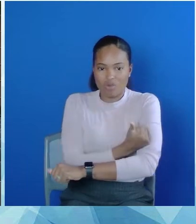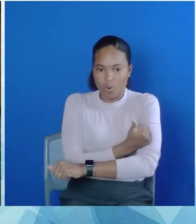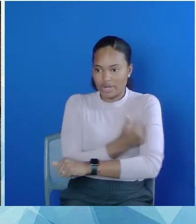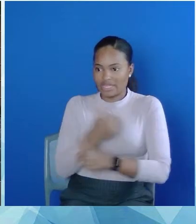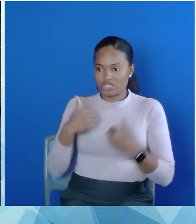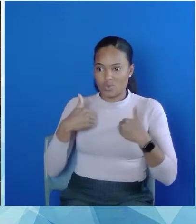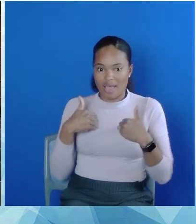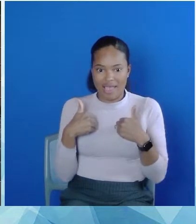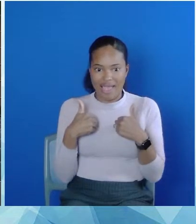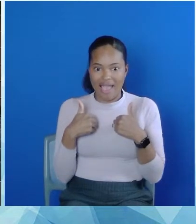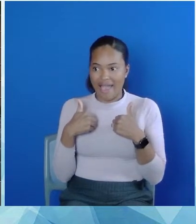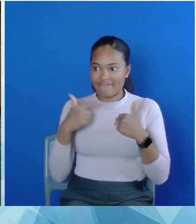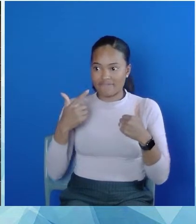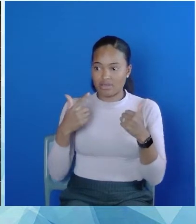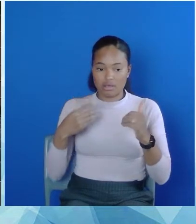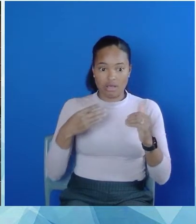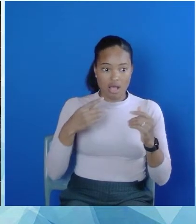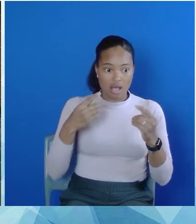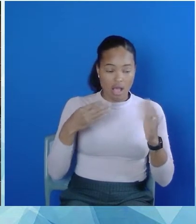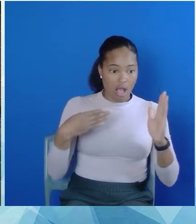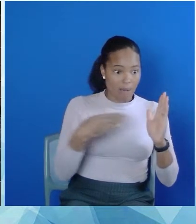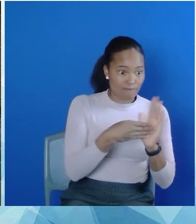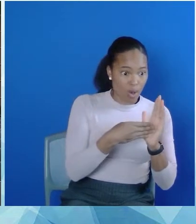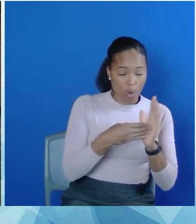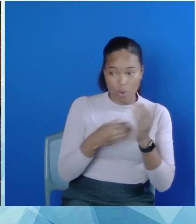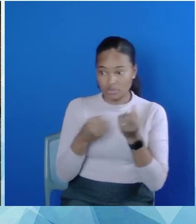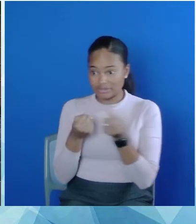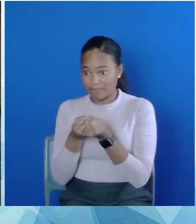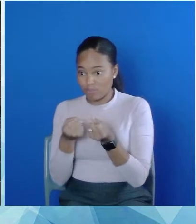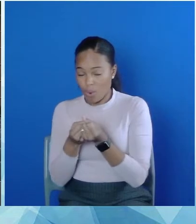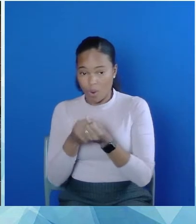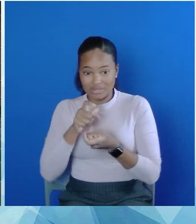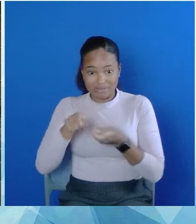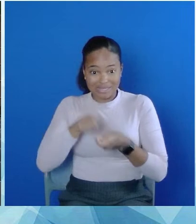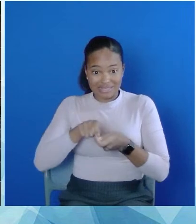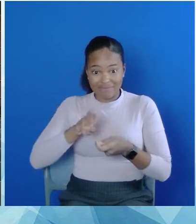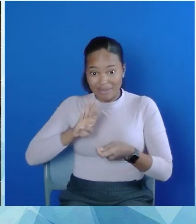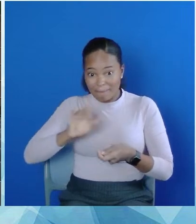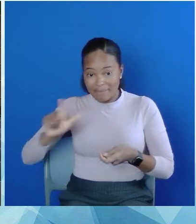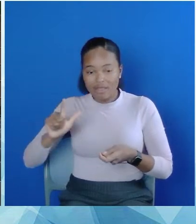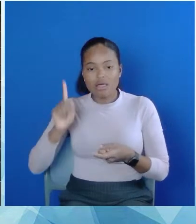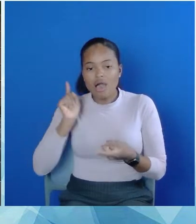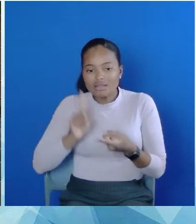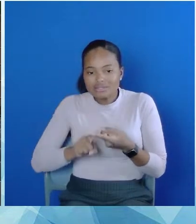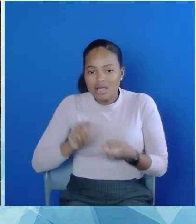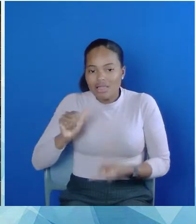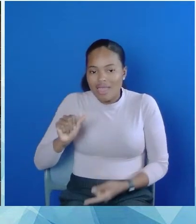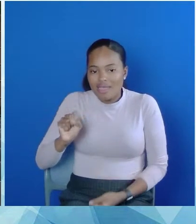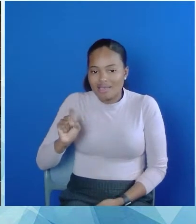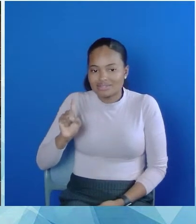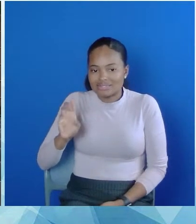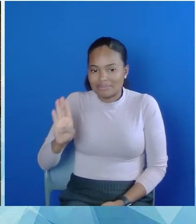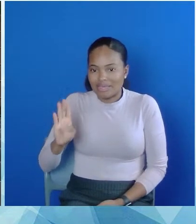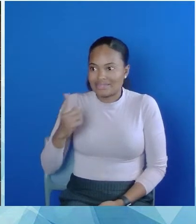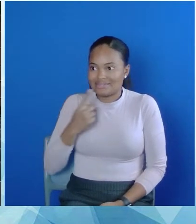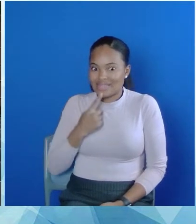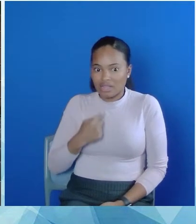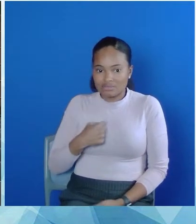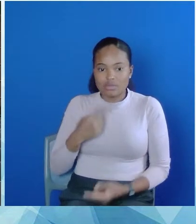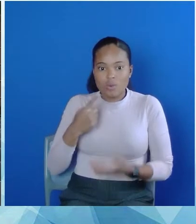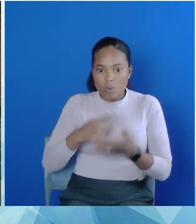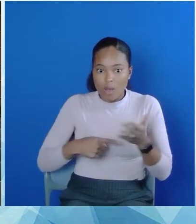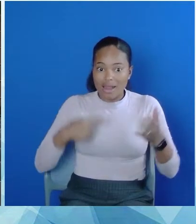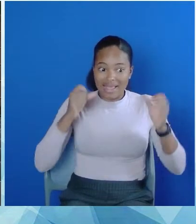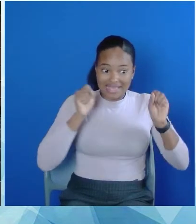an ASDB bill until the ASDB board tells me what I can